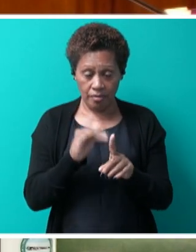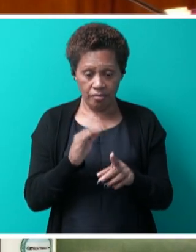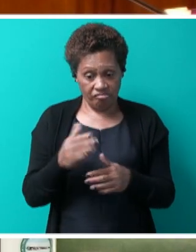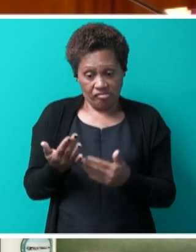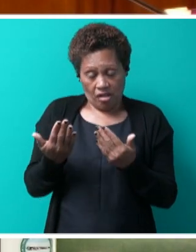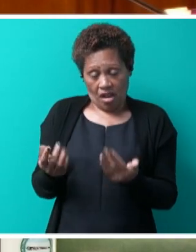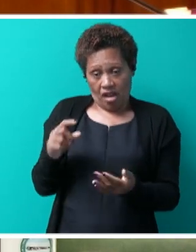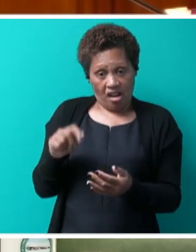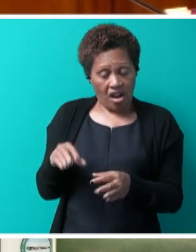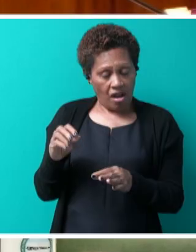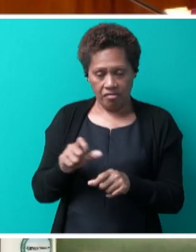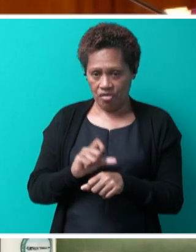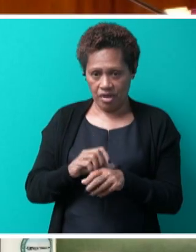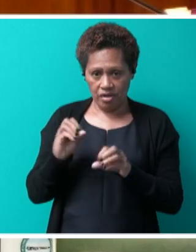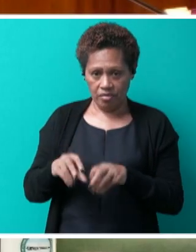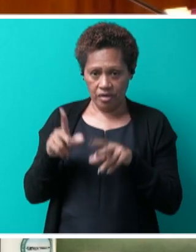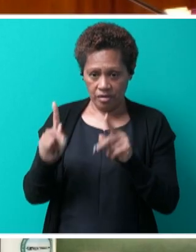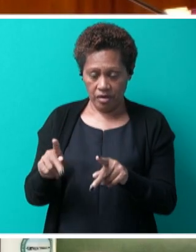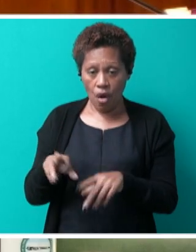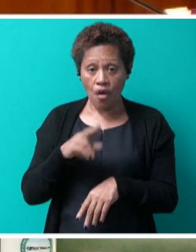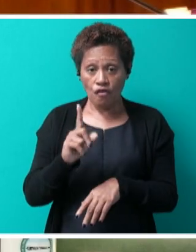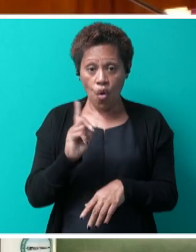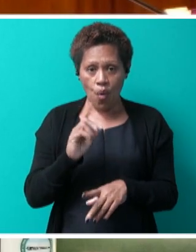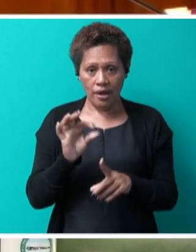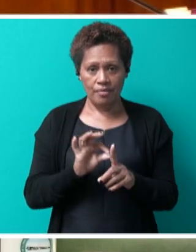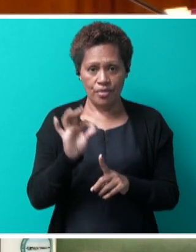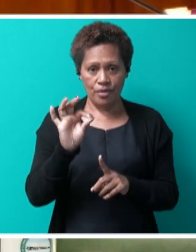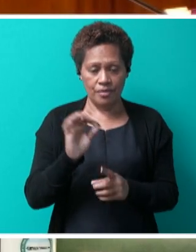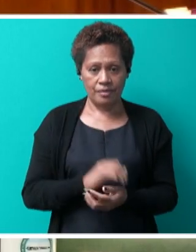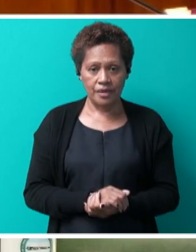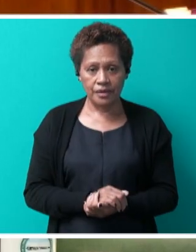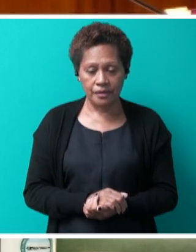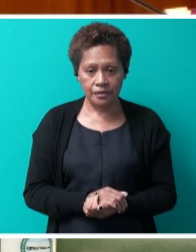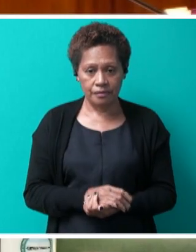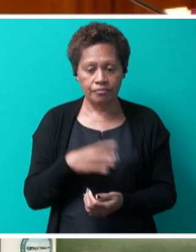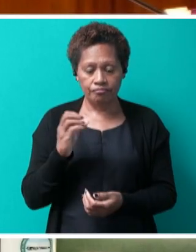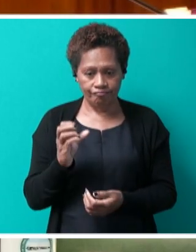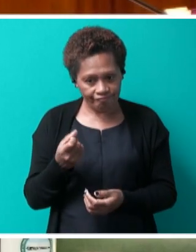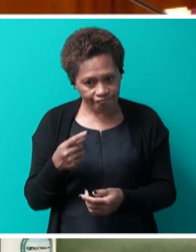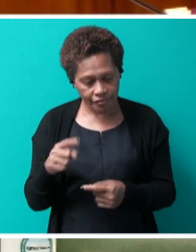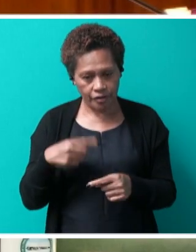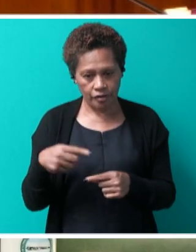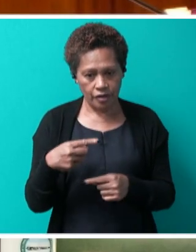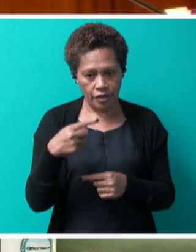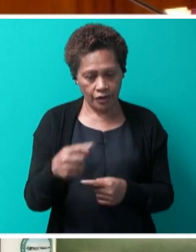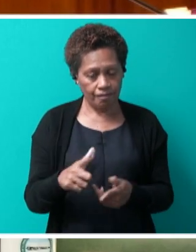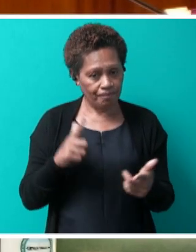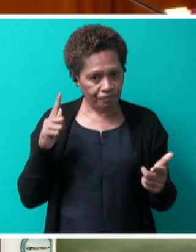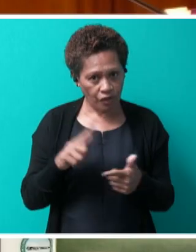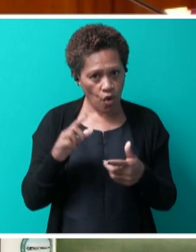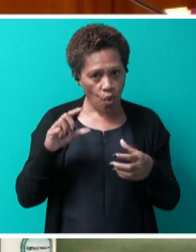present opportunities for improvement. The Ministry continues to address operational constraints such as limited